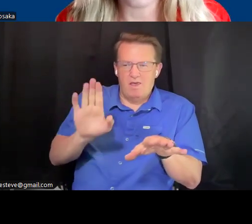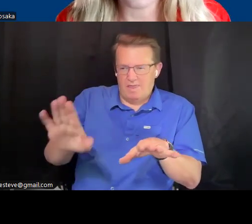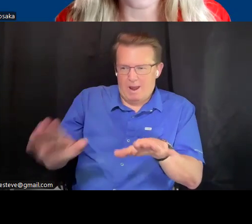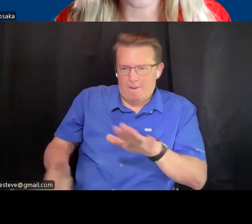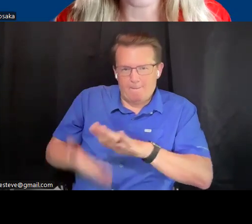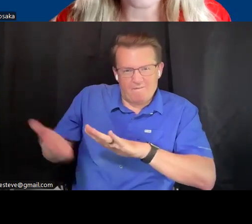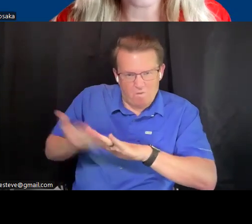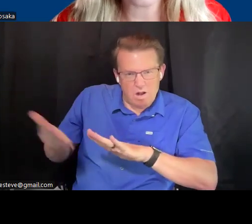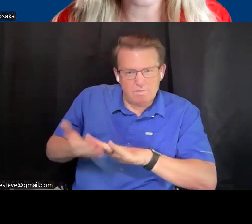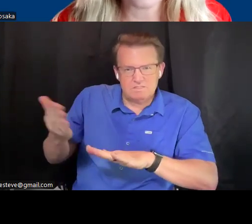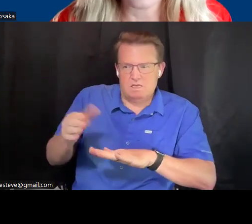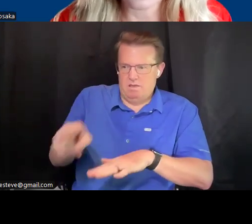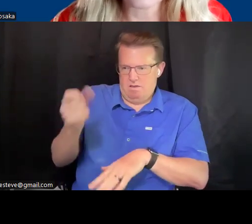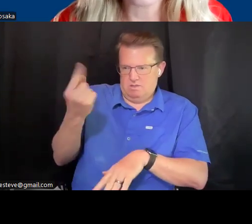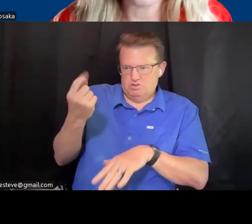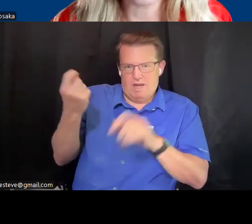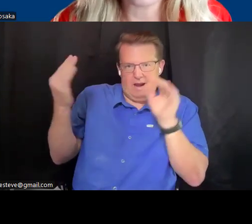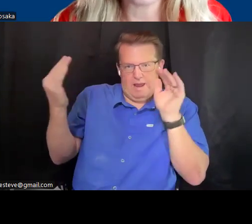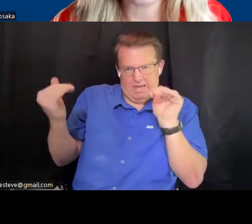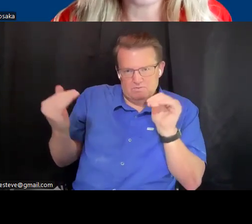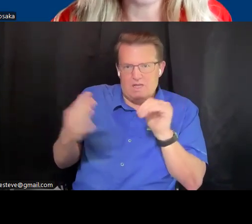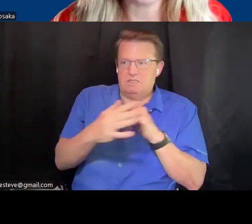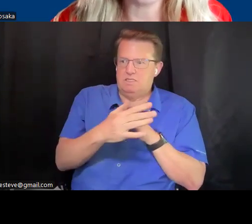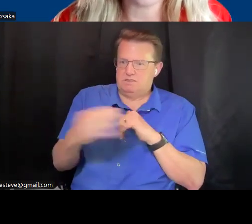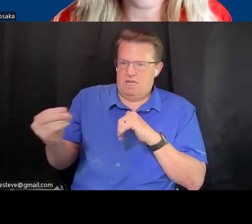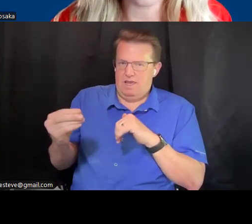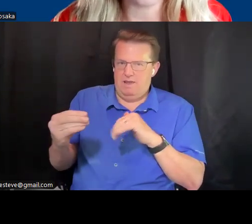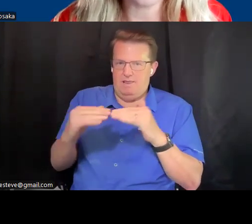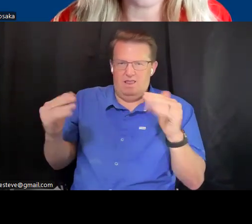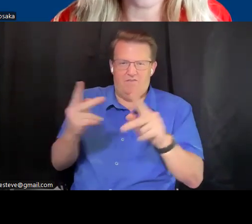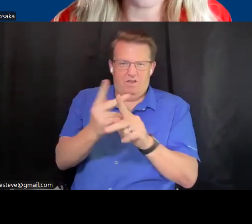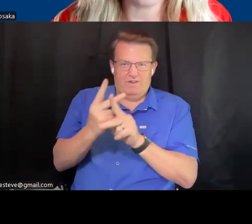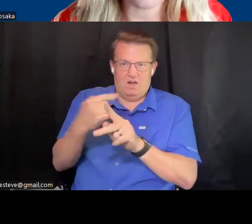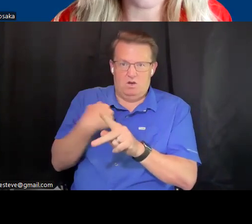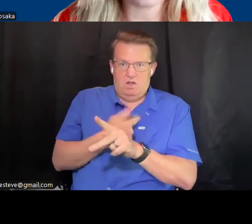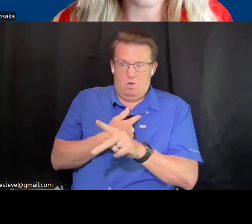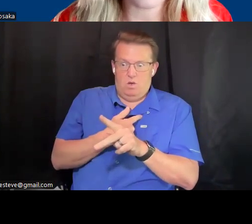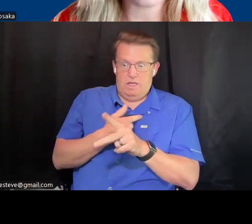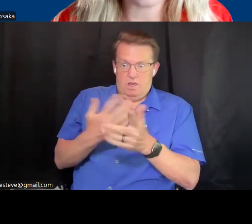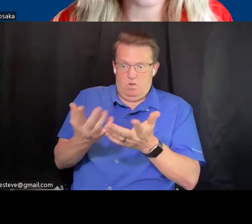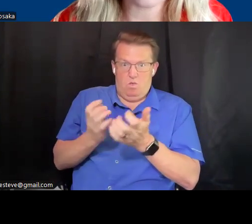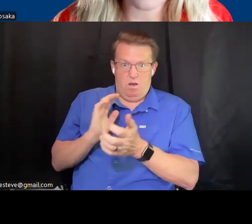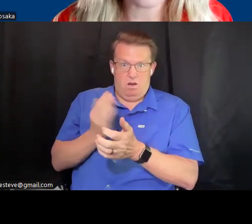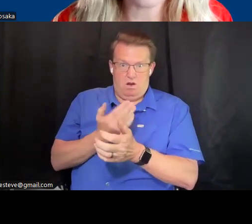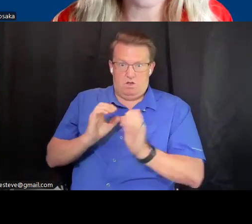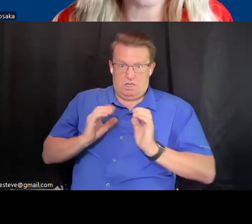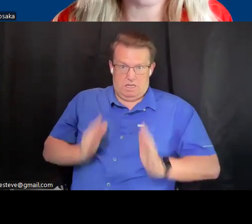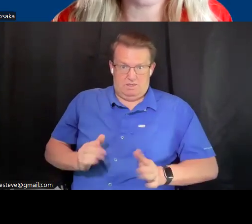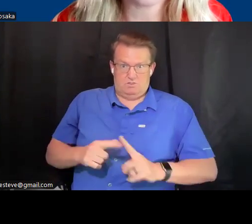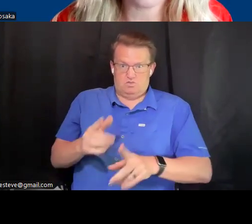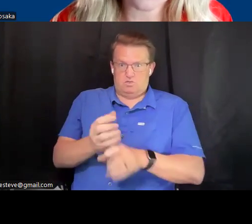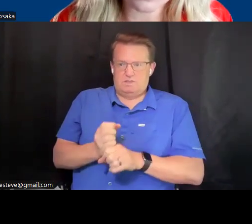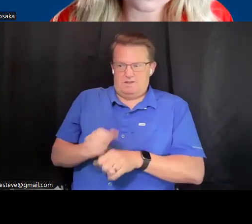the expectations and understand the level of care that we want all of the clients to receive at the local